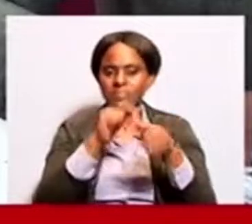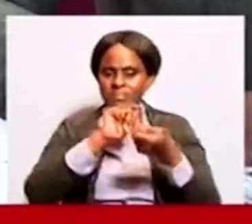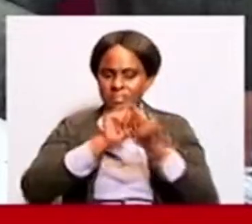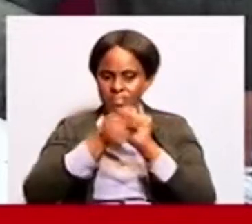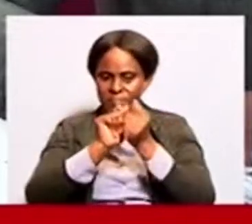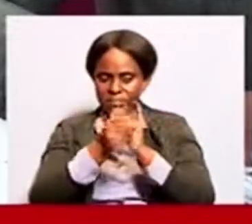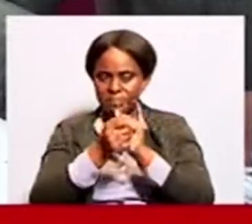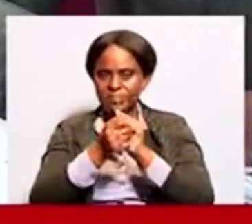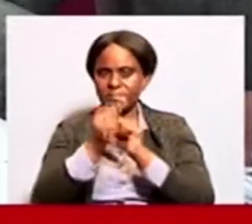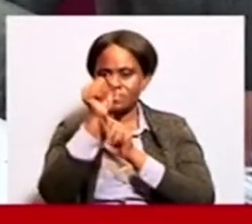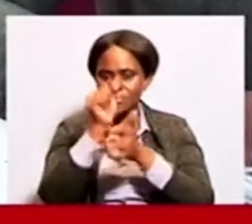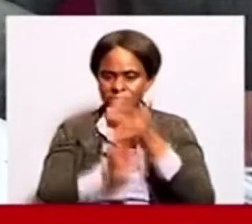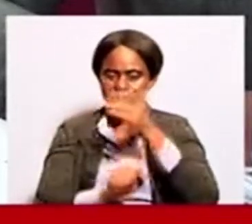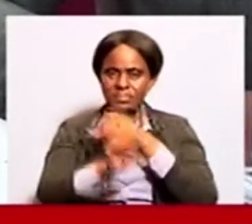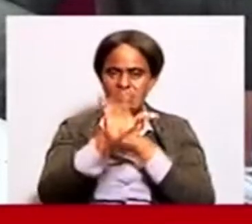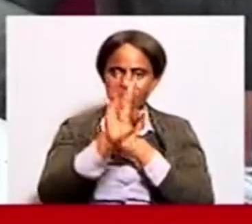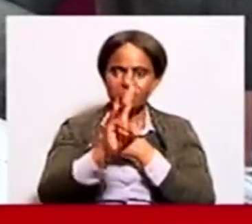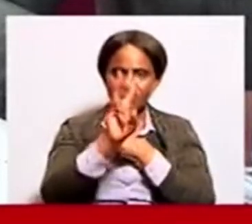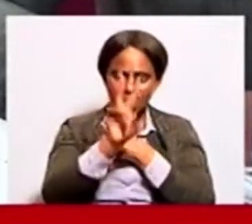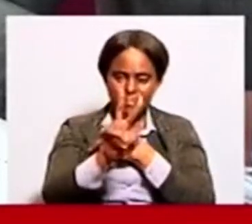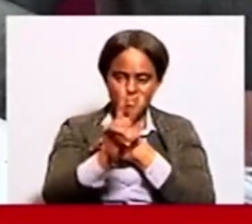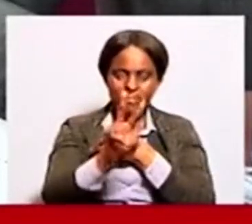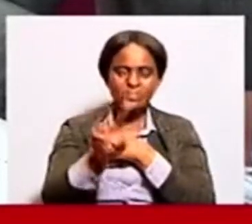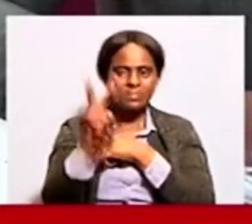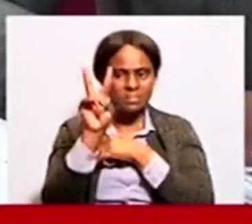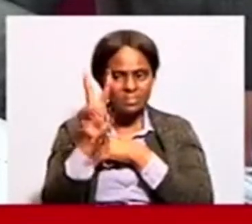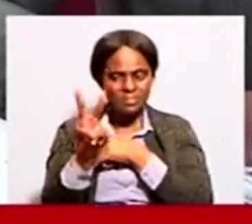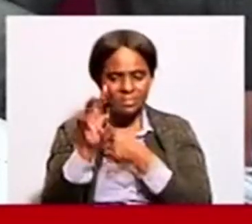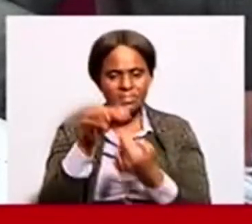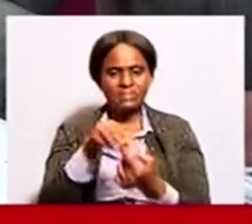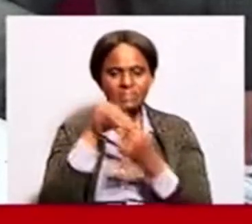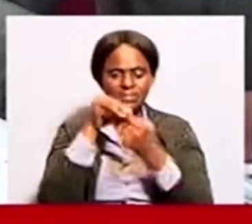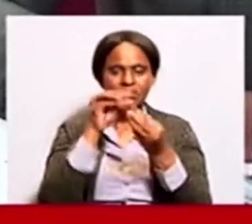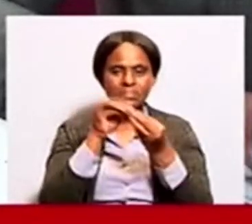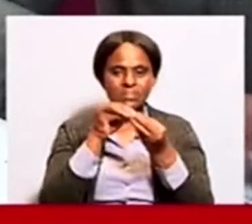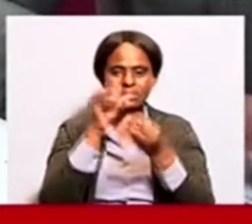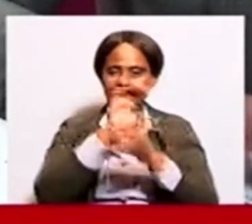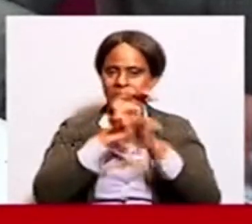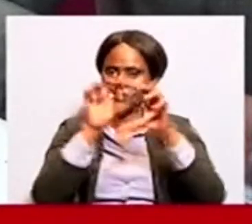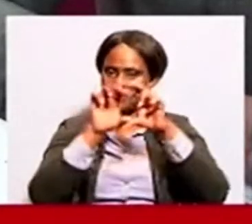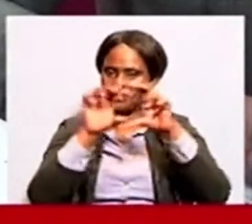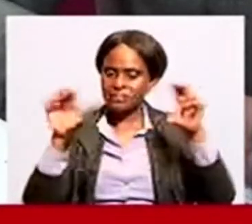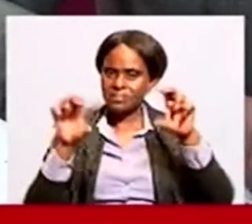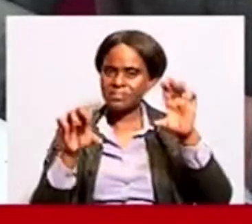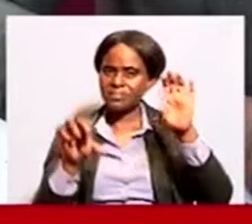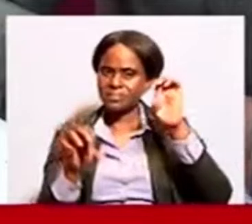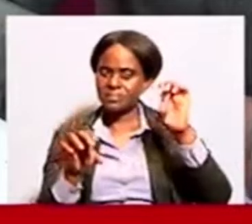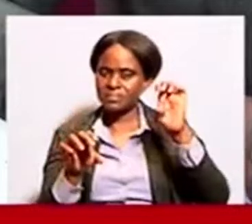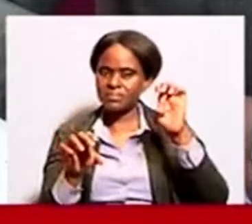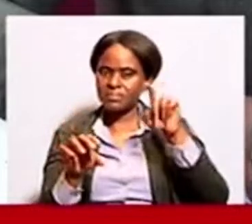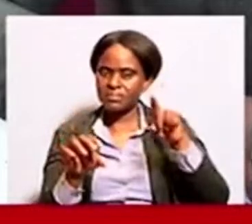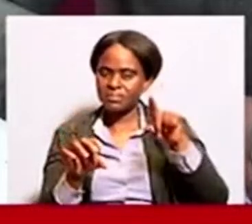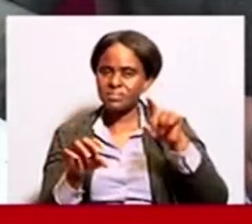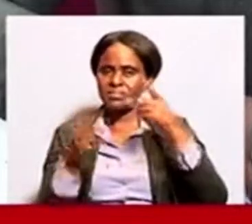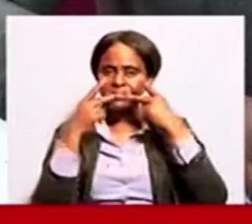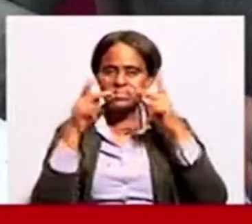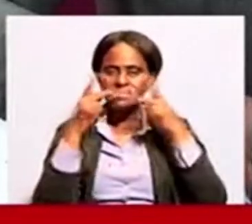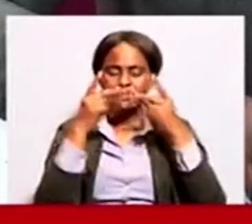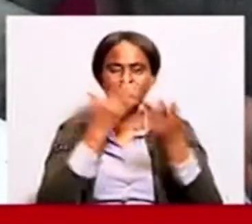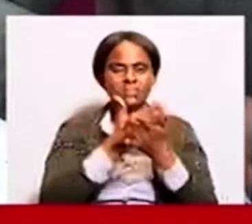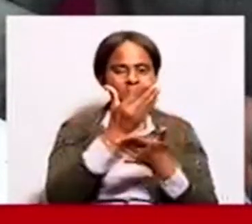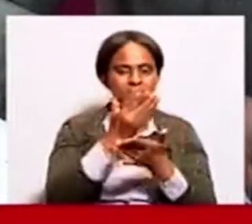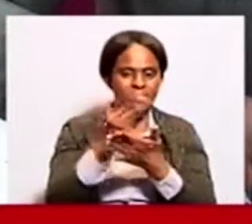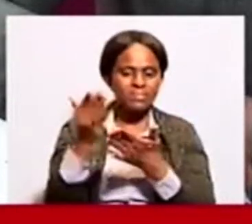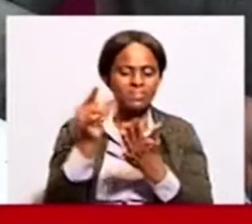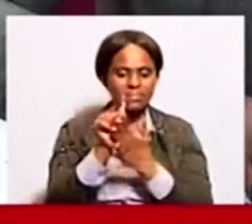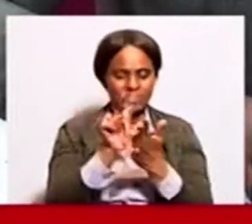Section 72, subsection 2, especially paragraph E of the Public Procurement